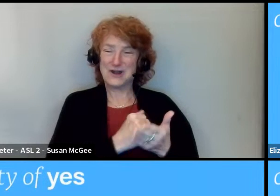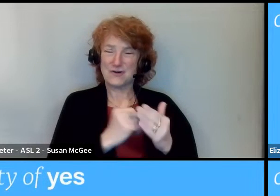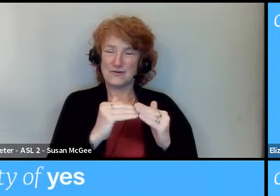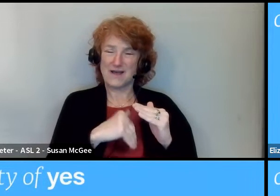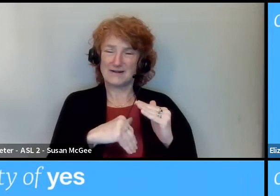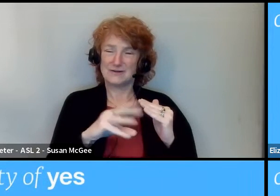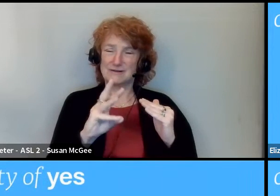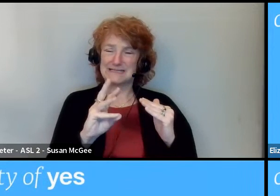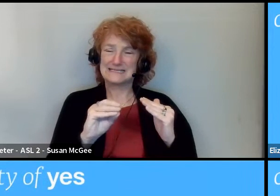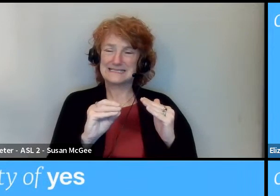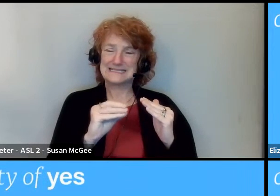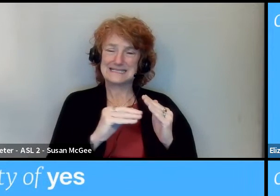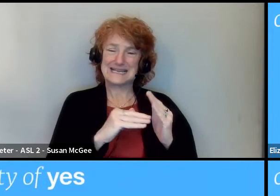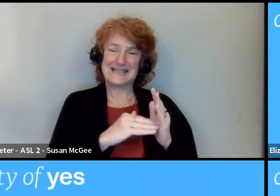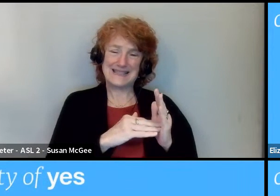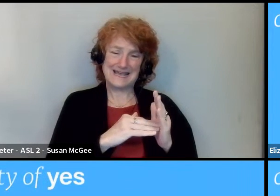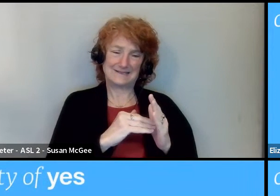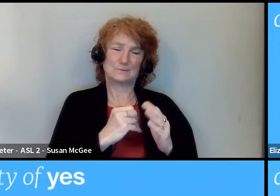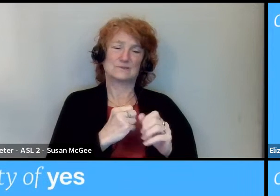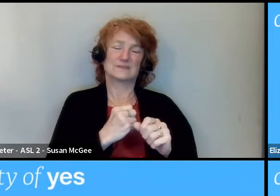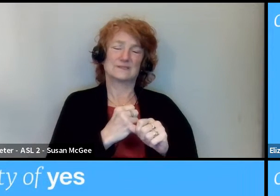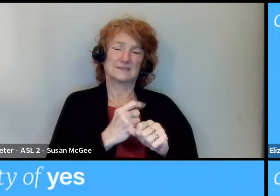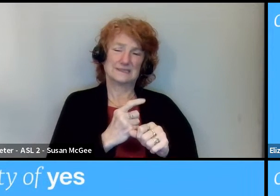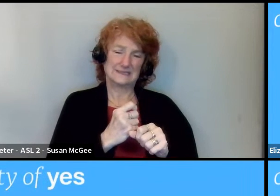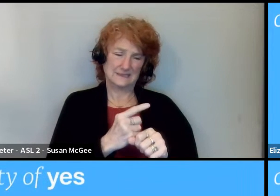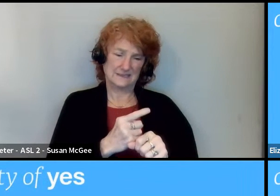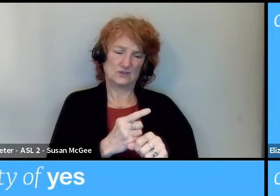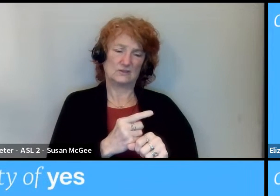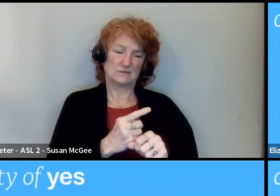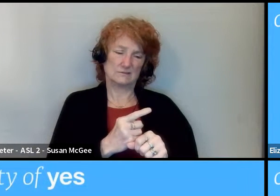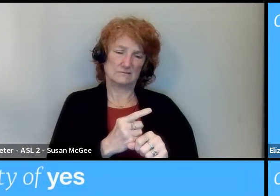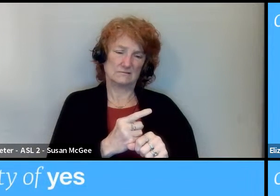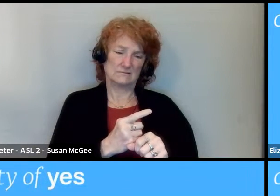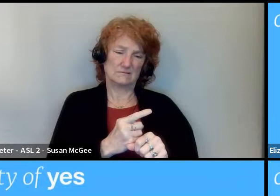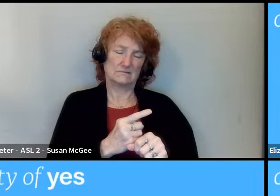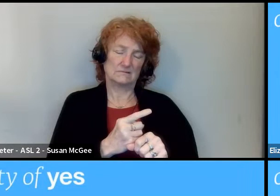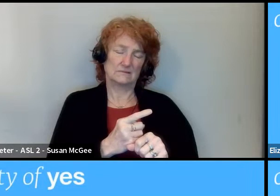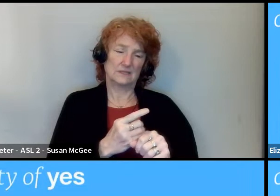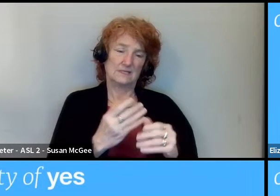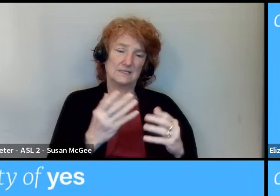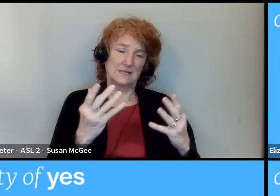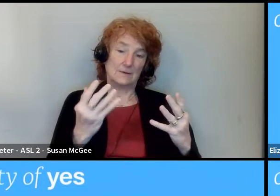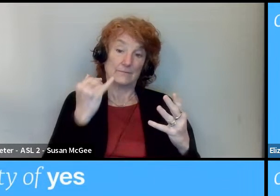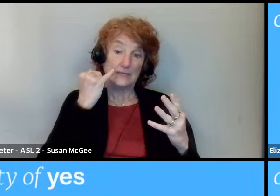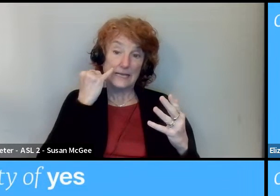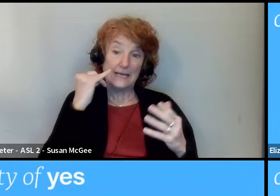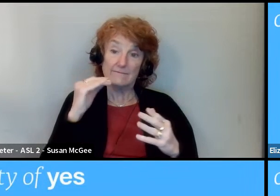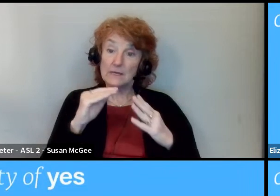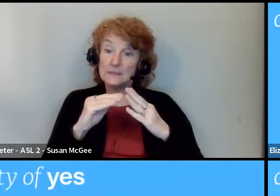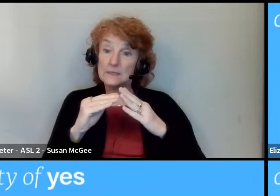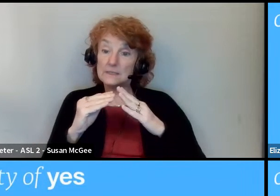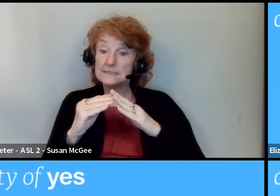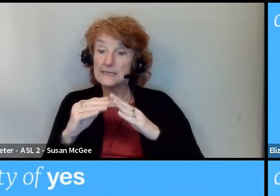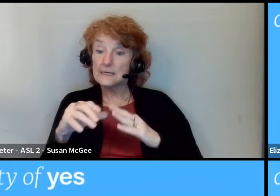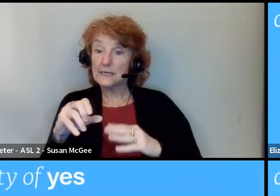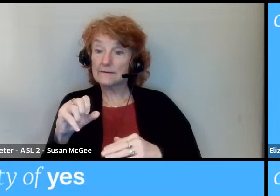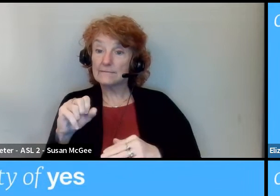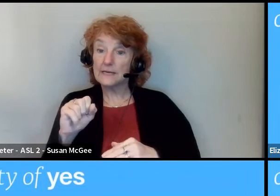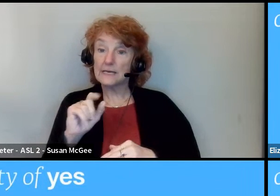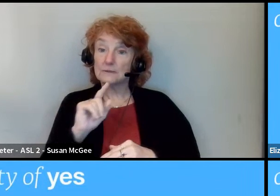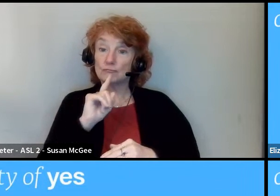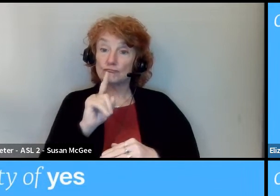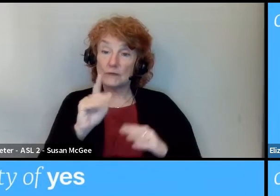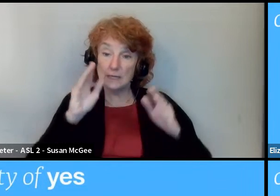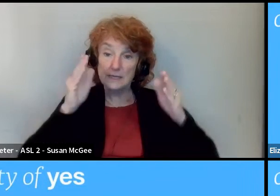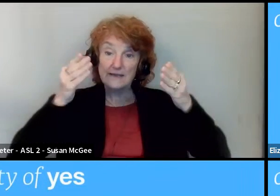year. So my question is, if the City of Yes is really focusing on equitable